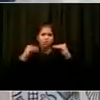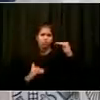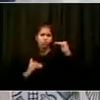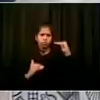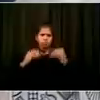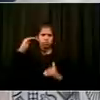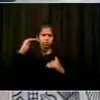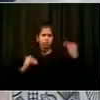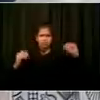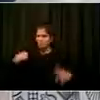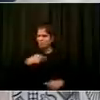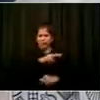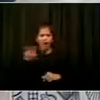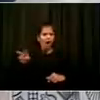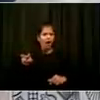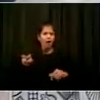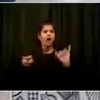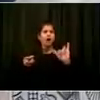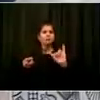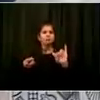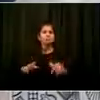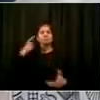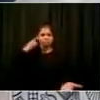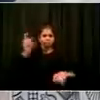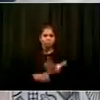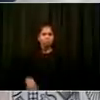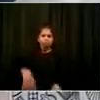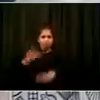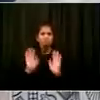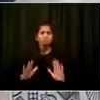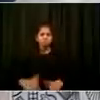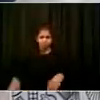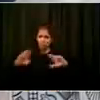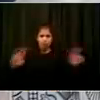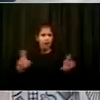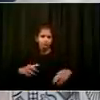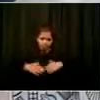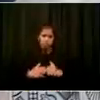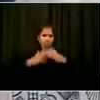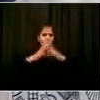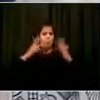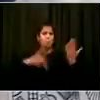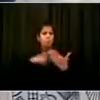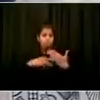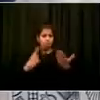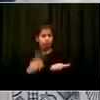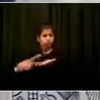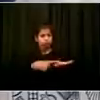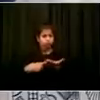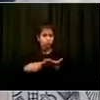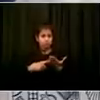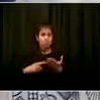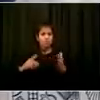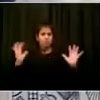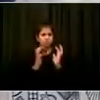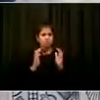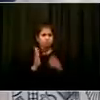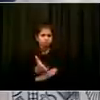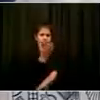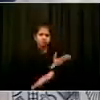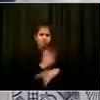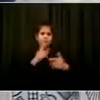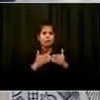women-owned businesses were created years ago. But they haven't done enough, and we need to go a lot farther. And the way